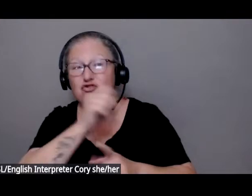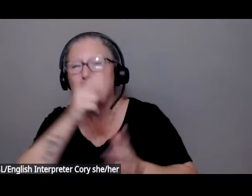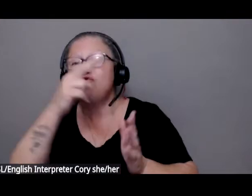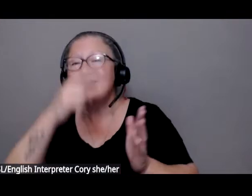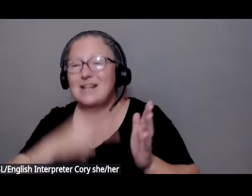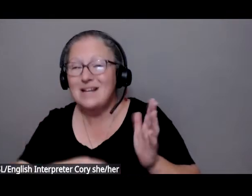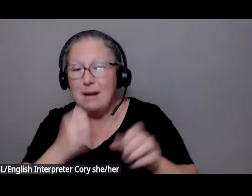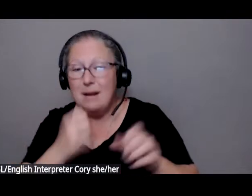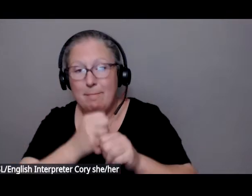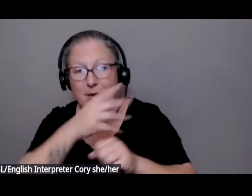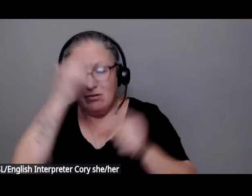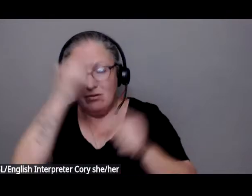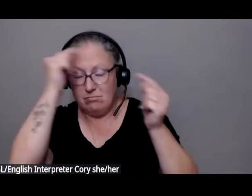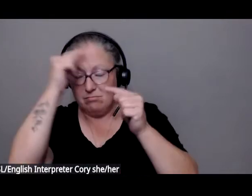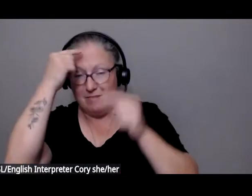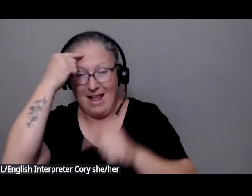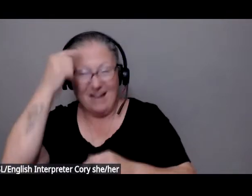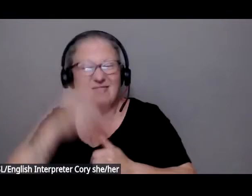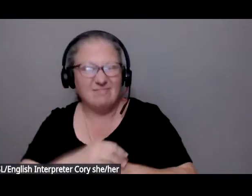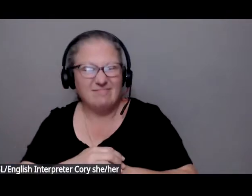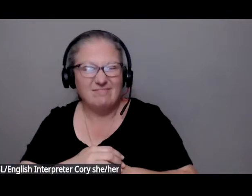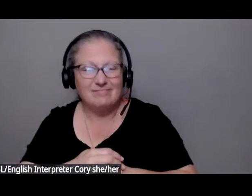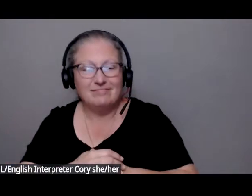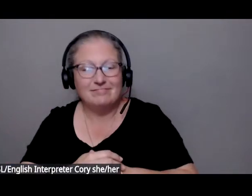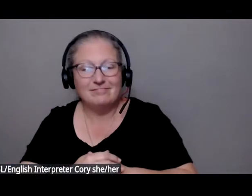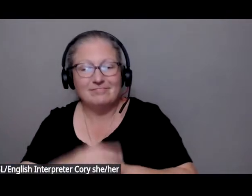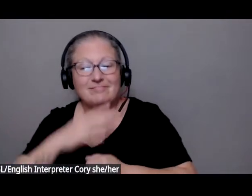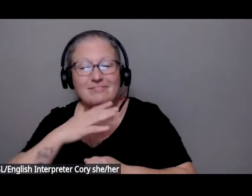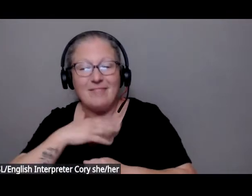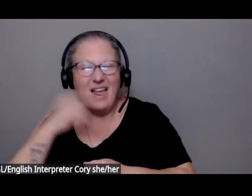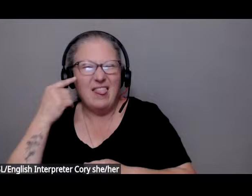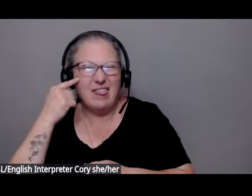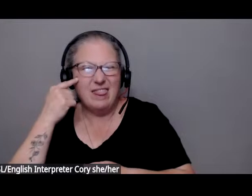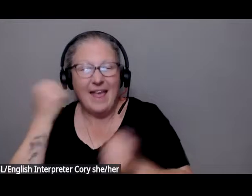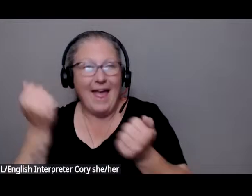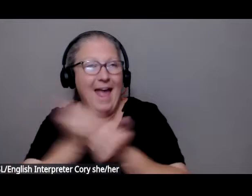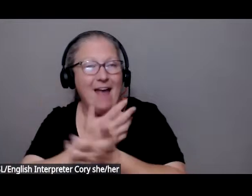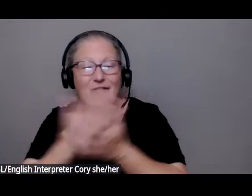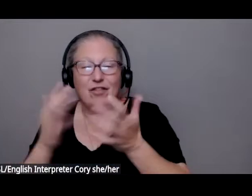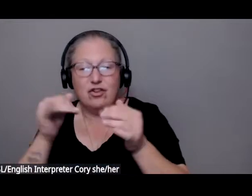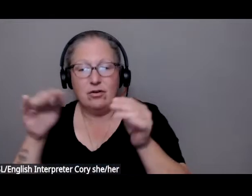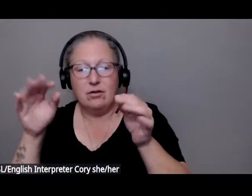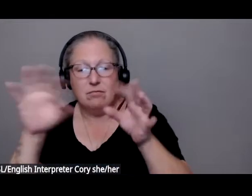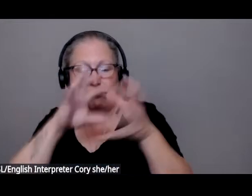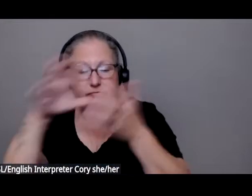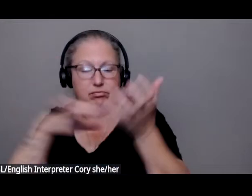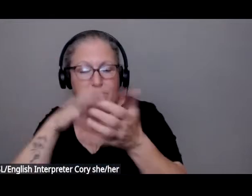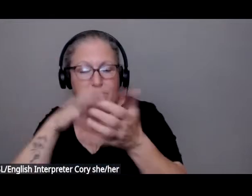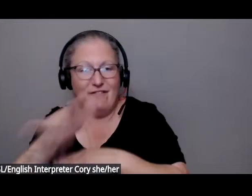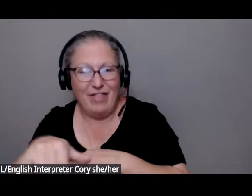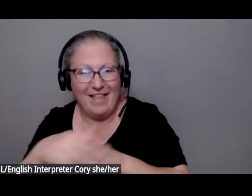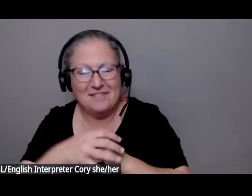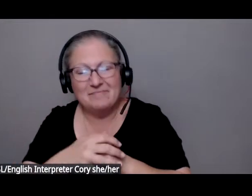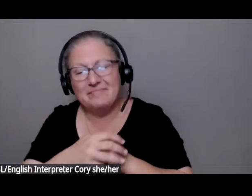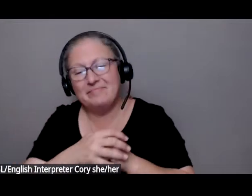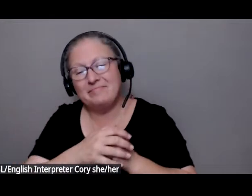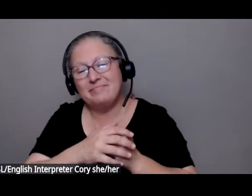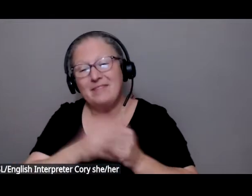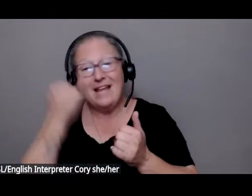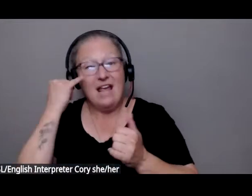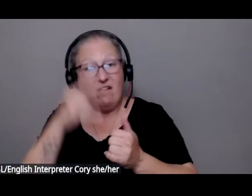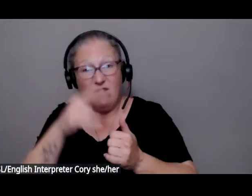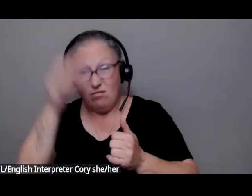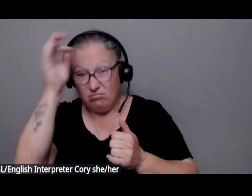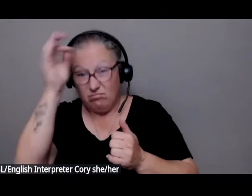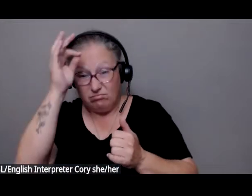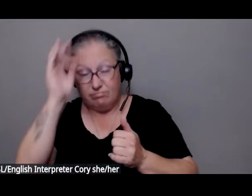It makes your head hurt. Yeah, I think everything was just scrambled after that. So if you're unaware,